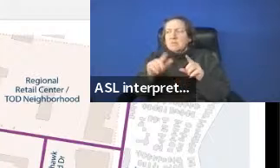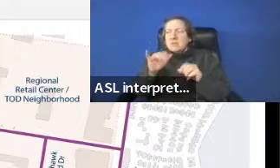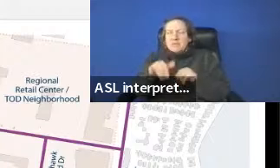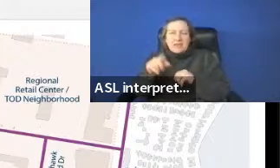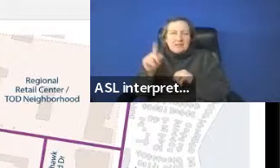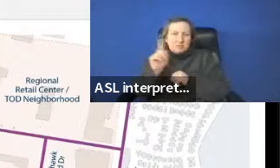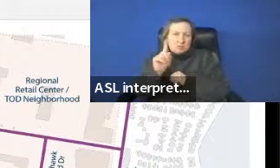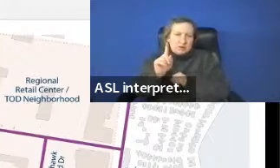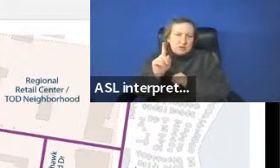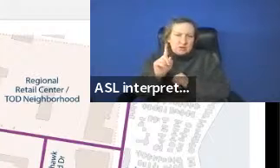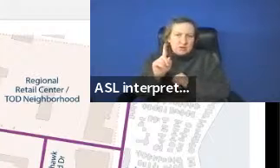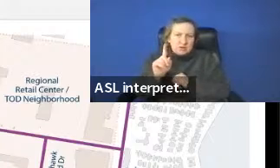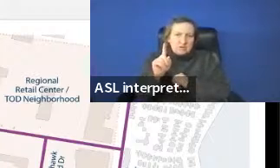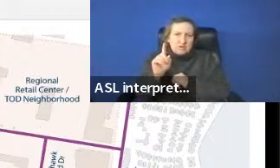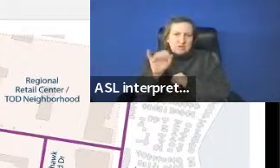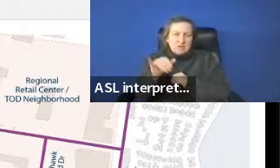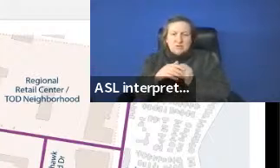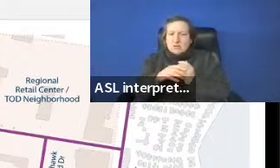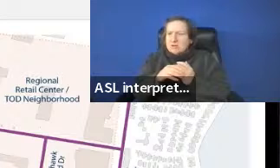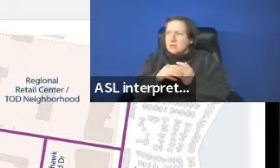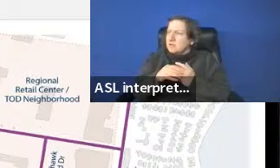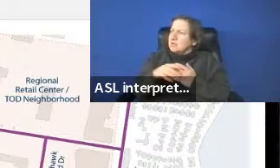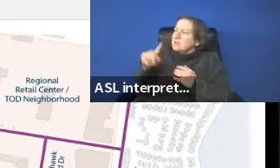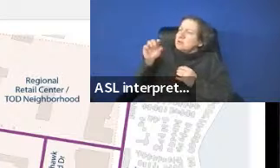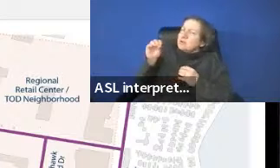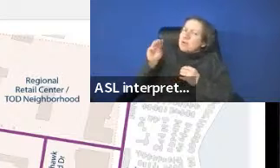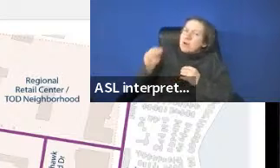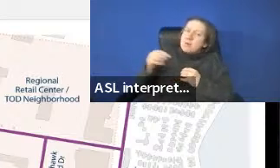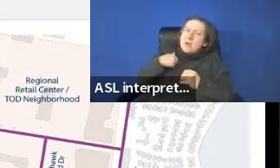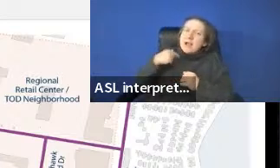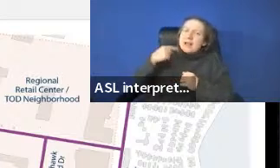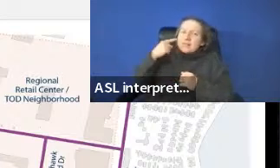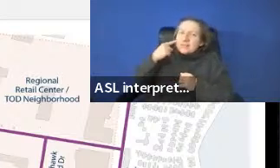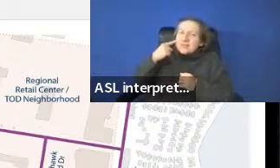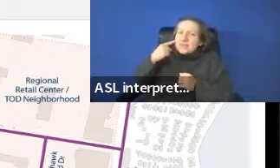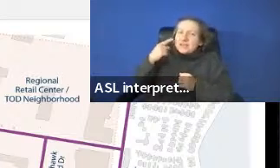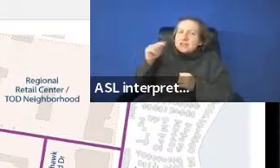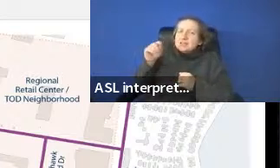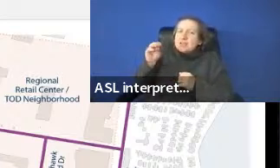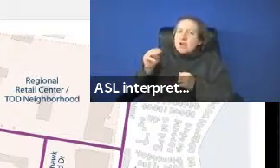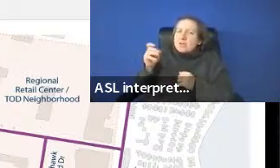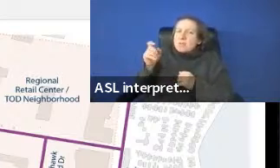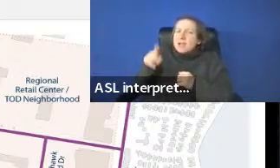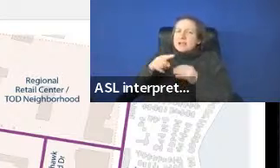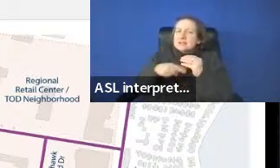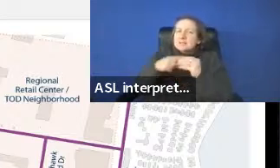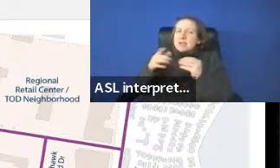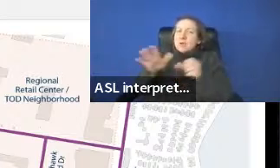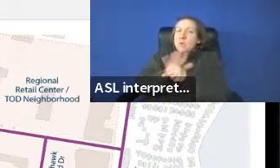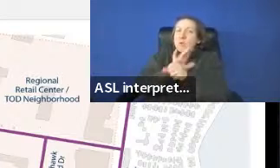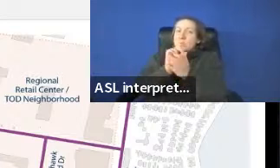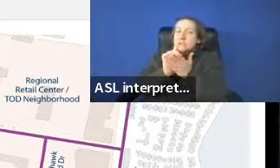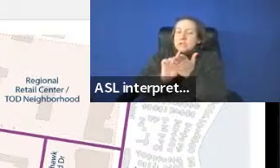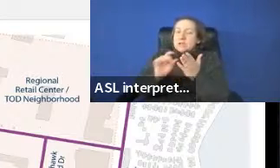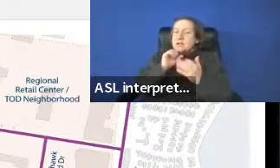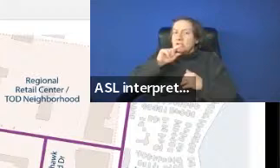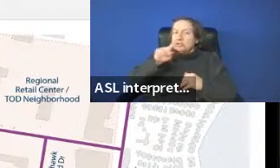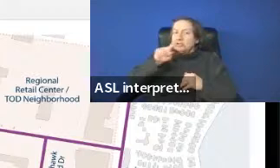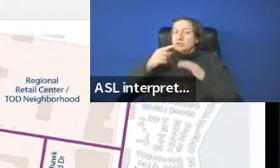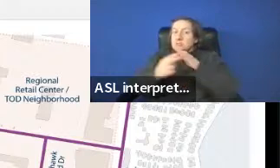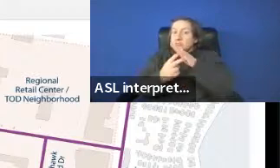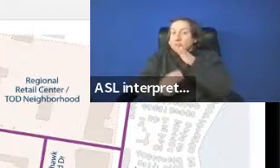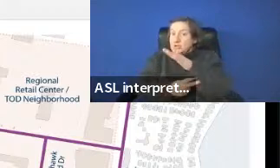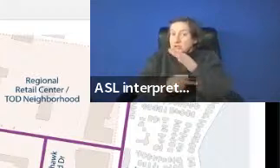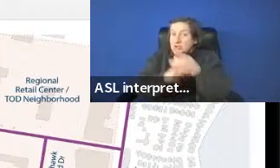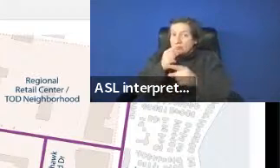that. Yeah, go ahead. I think Tom was asking about the entire design, not just the bridge. Is that right,